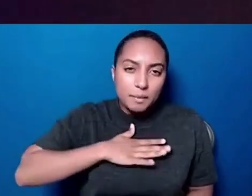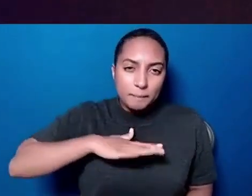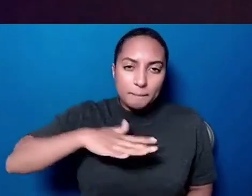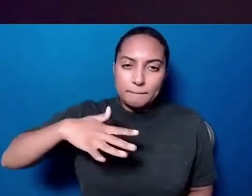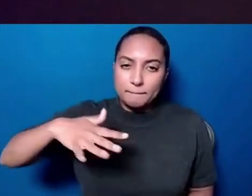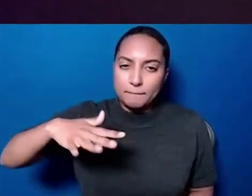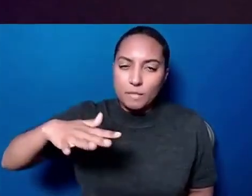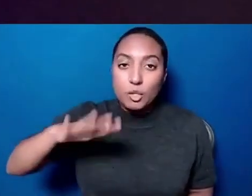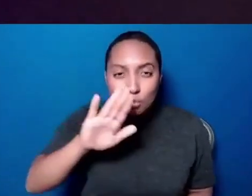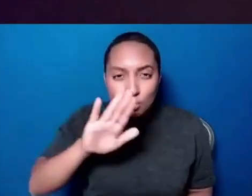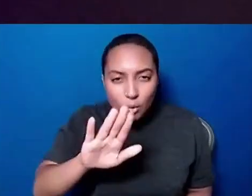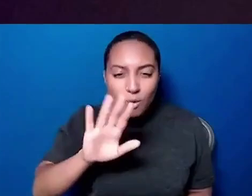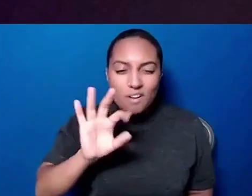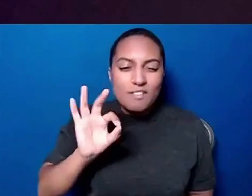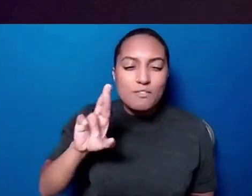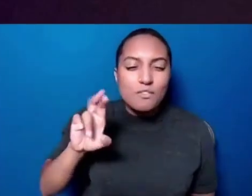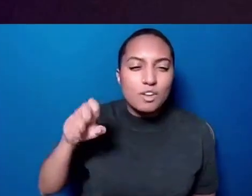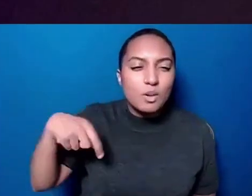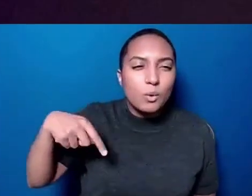your frequency.